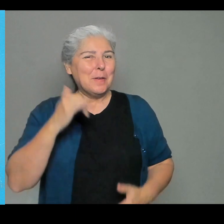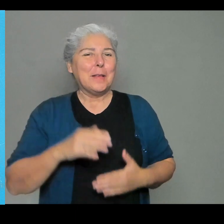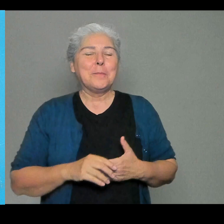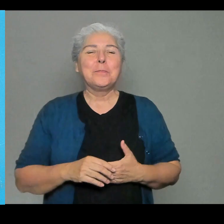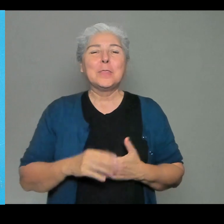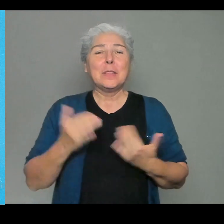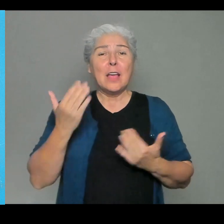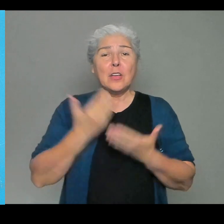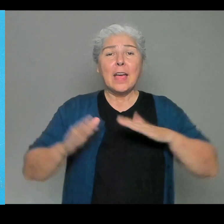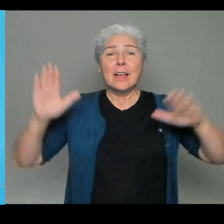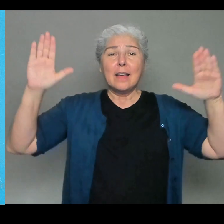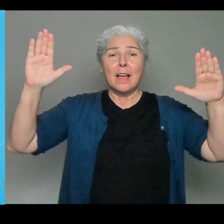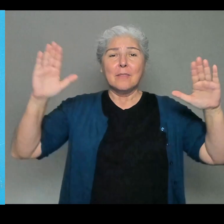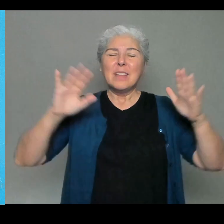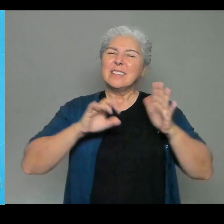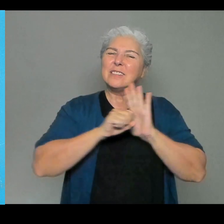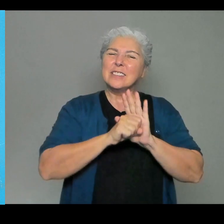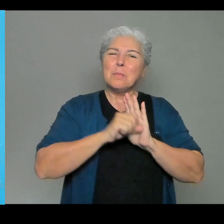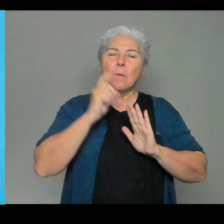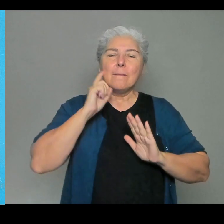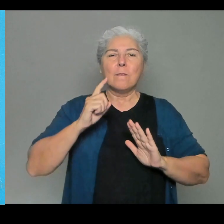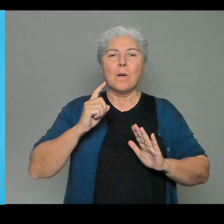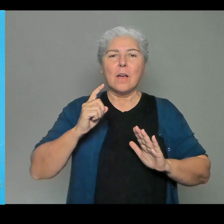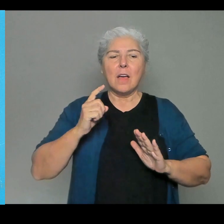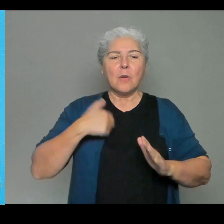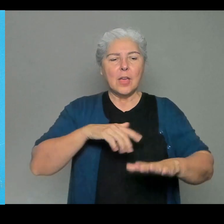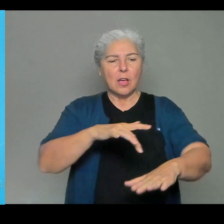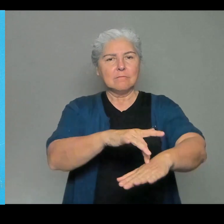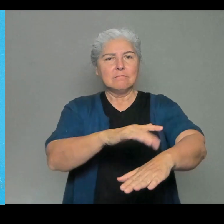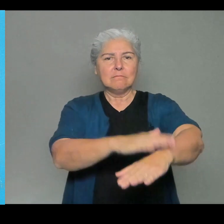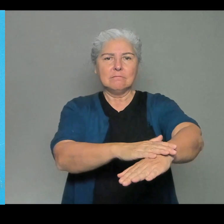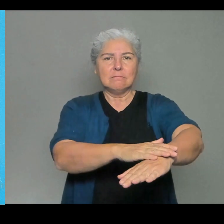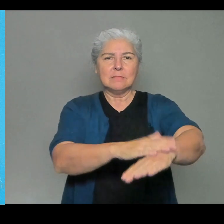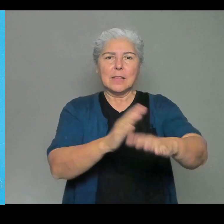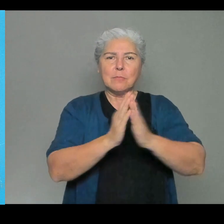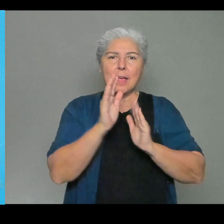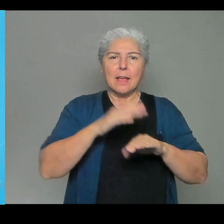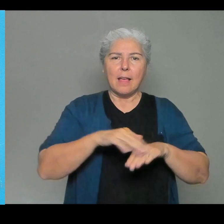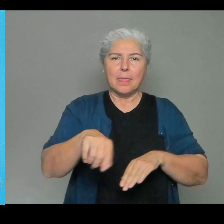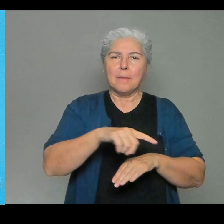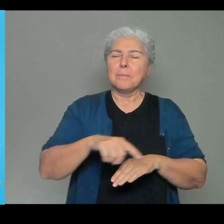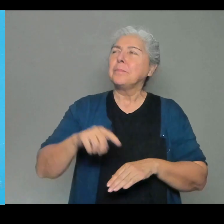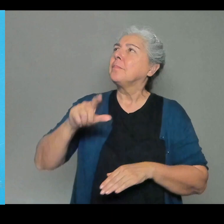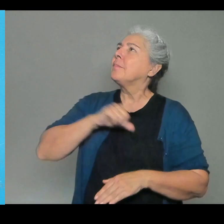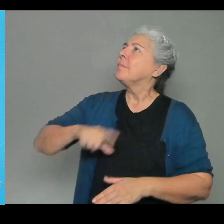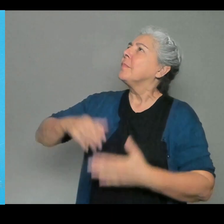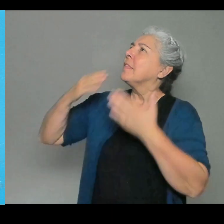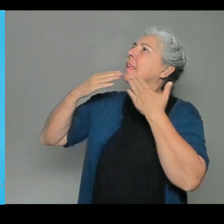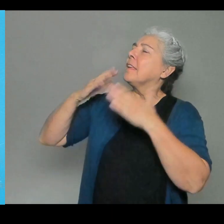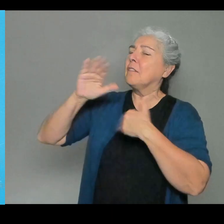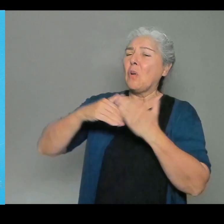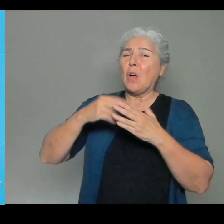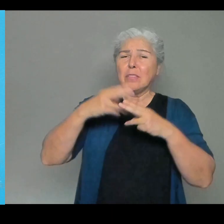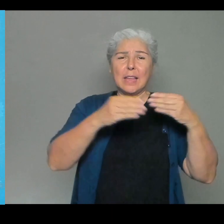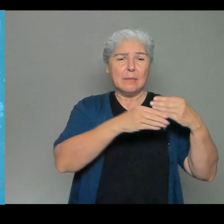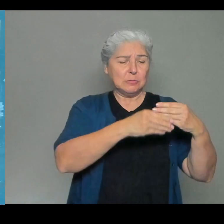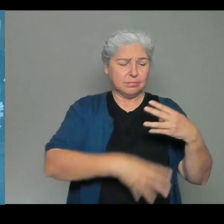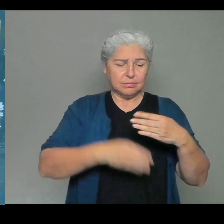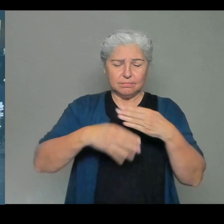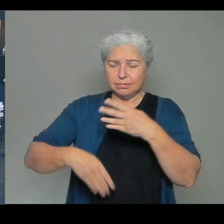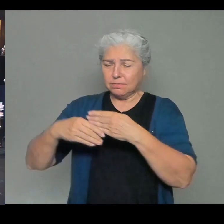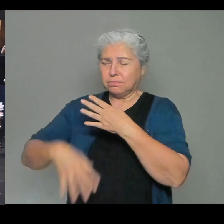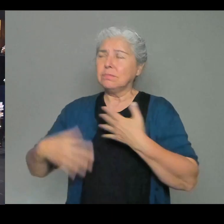This is a declaration of putting our hands on them and declaring God's blessing over them. Lord, we thank you for all these names on the